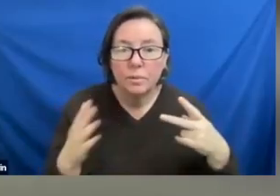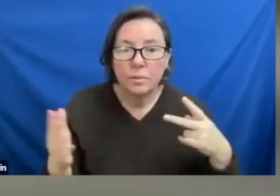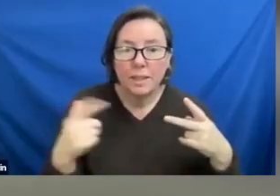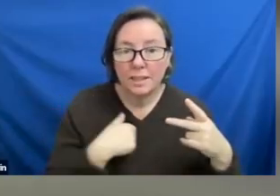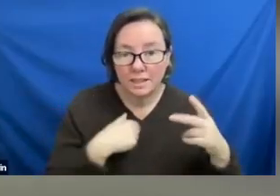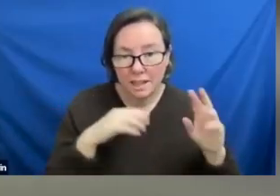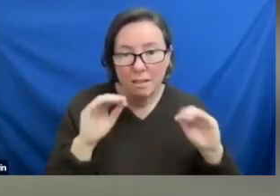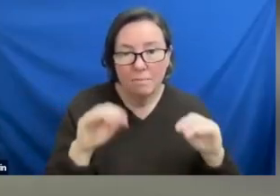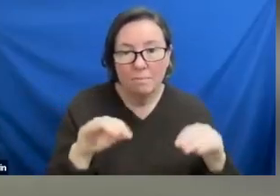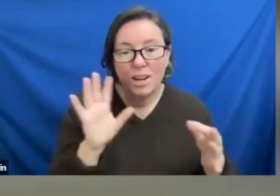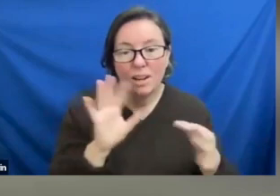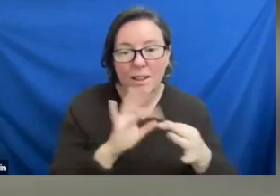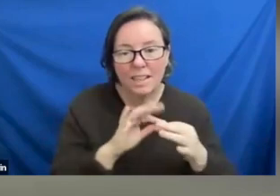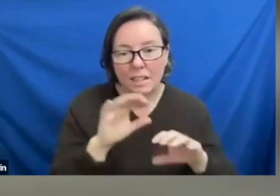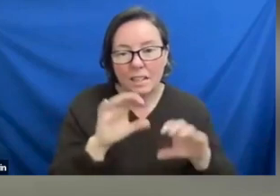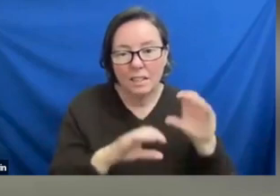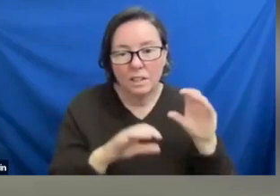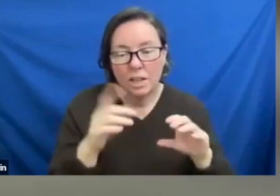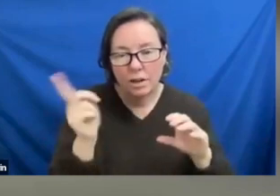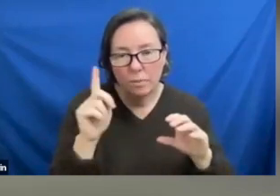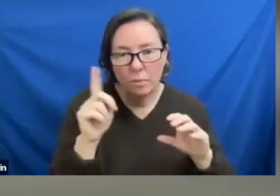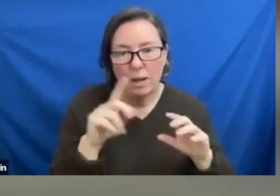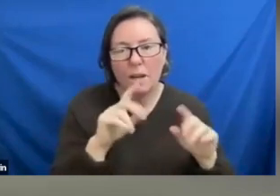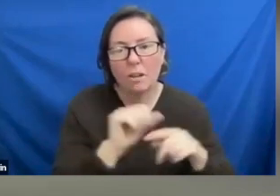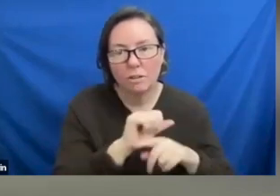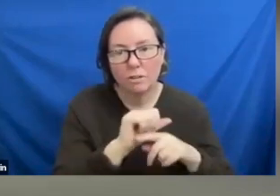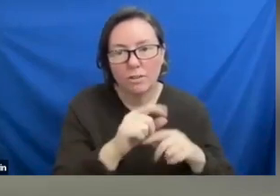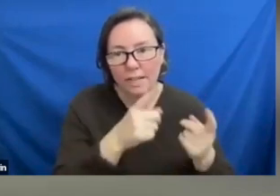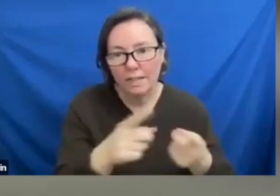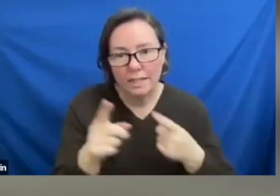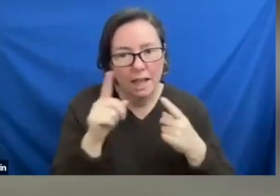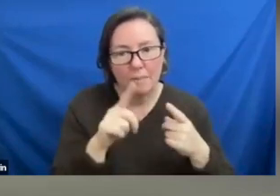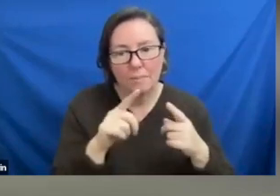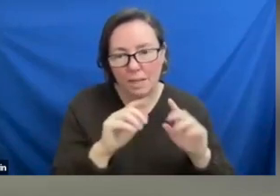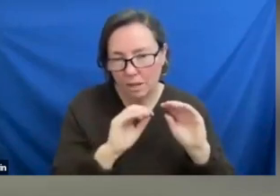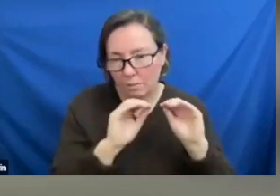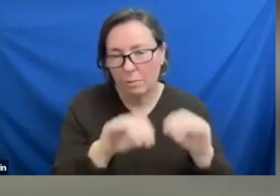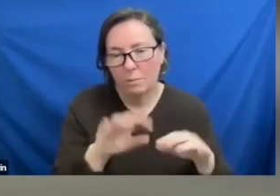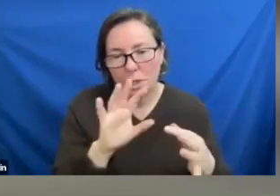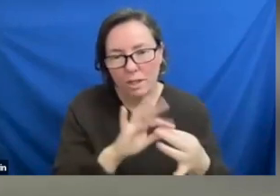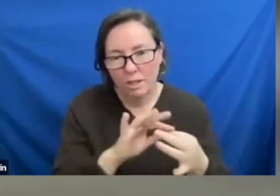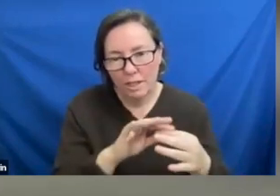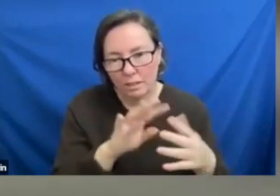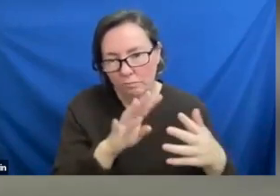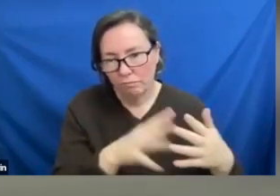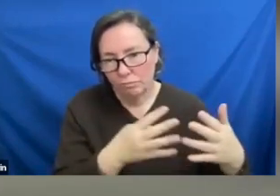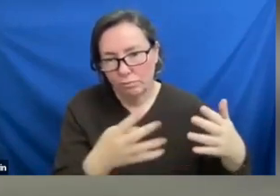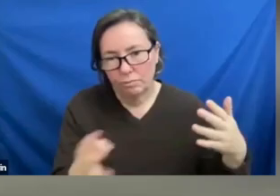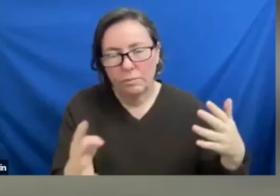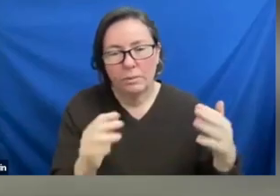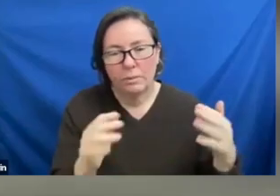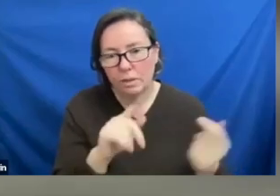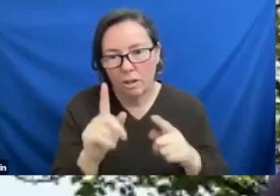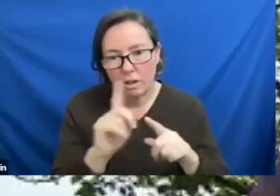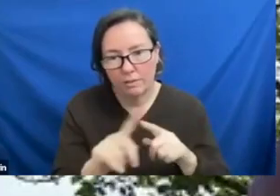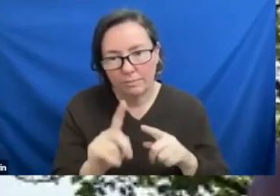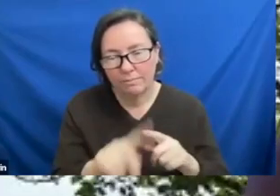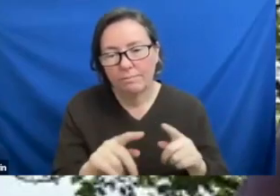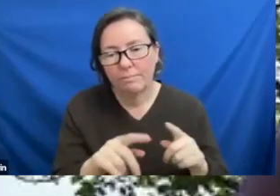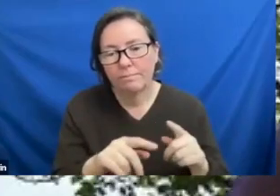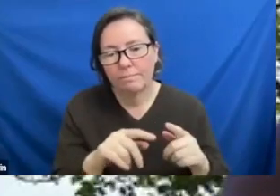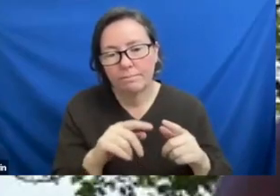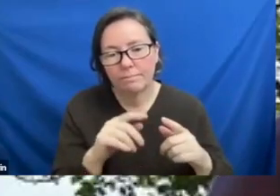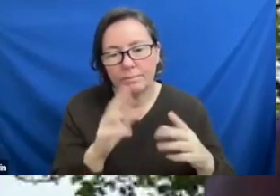link in the chat on where the various training for lifeguarding review, and waterfront skills will be. Excuse